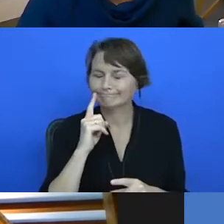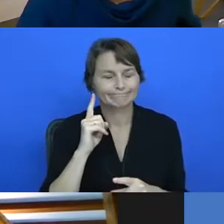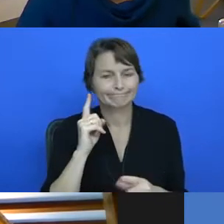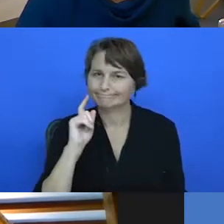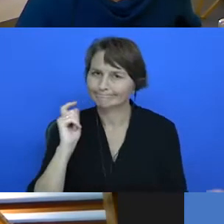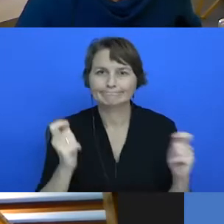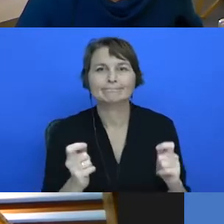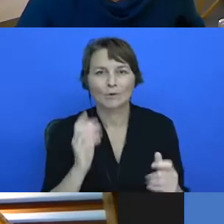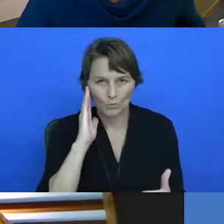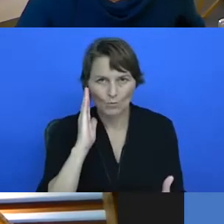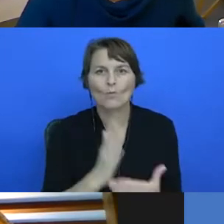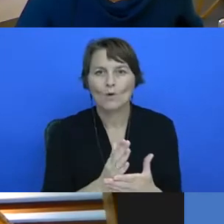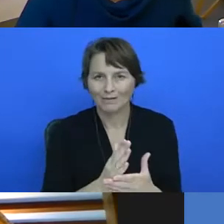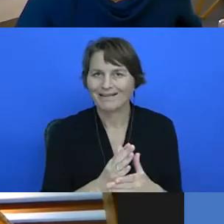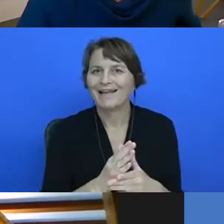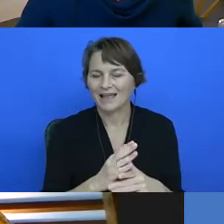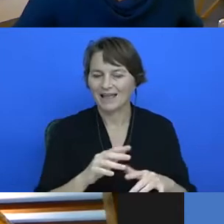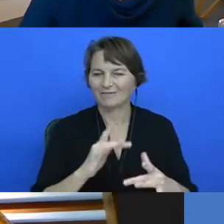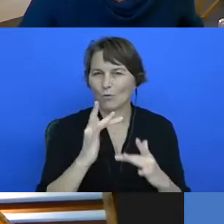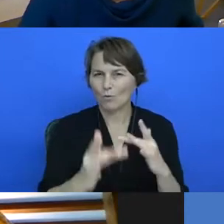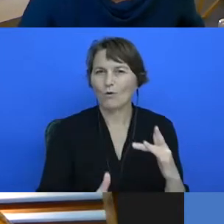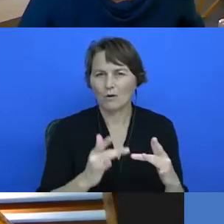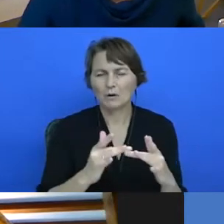had expected 150 participants to actually